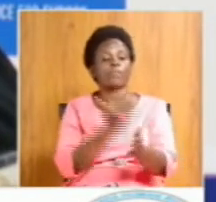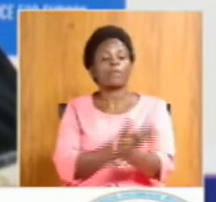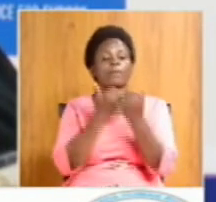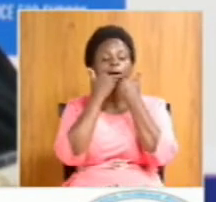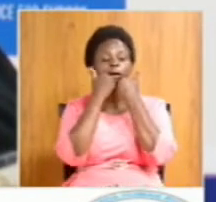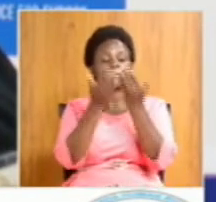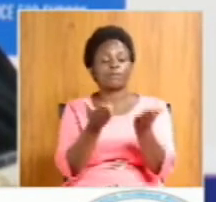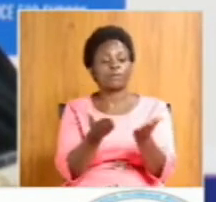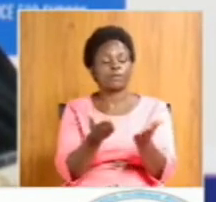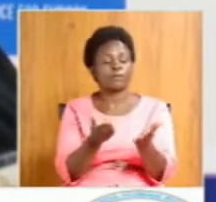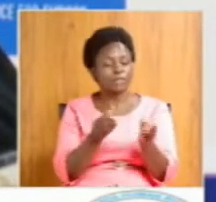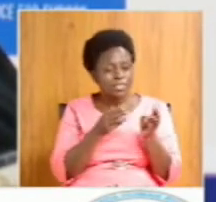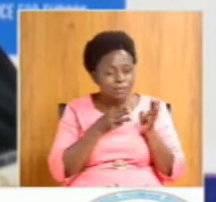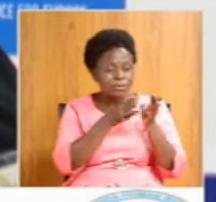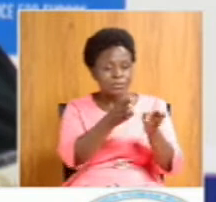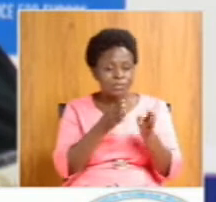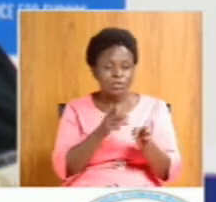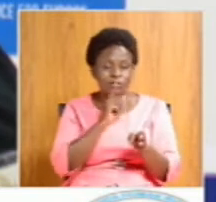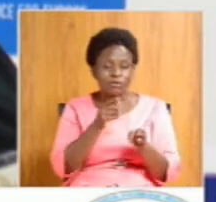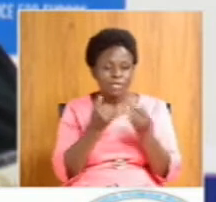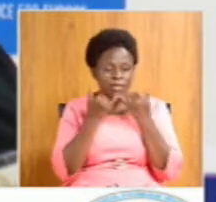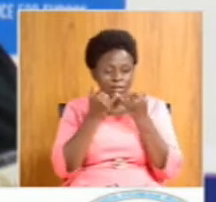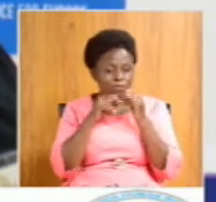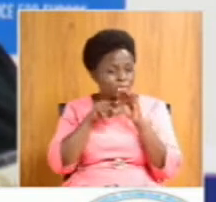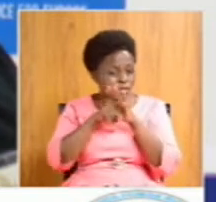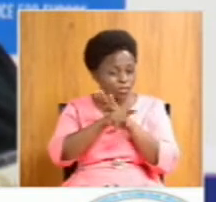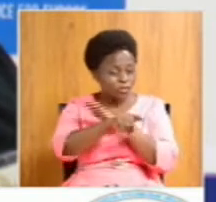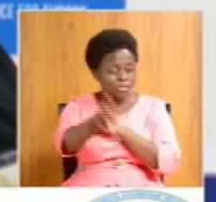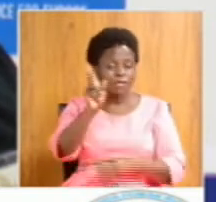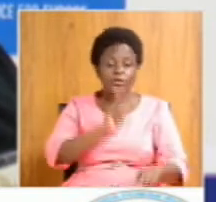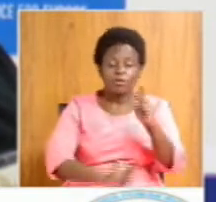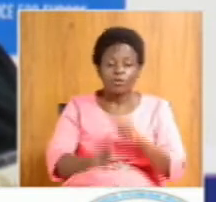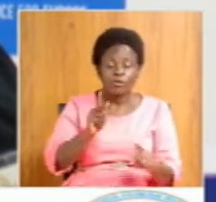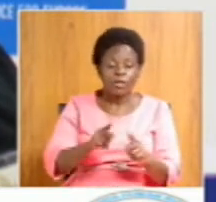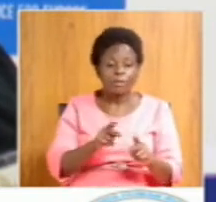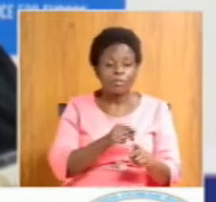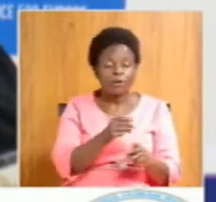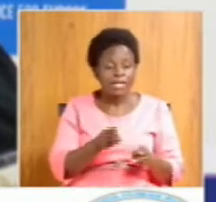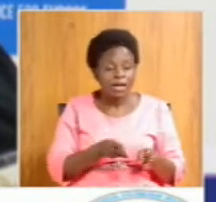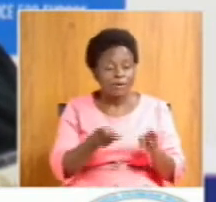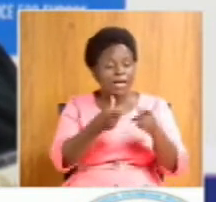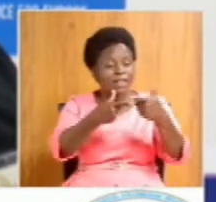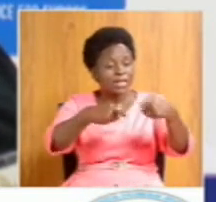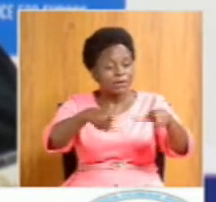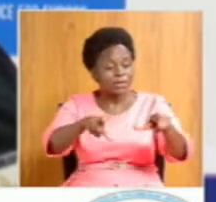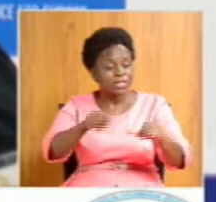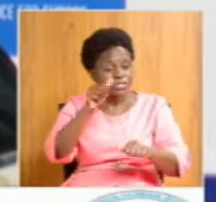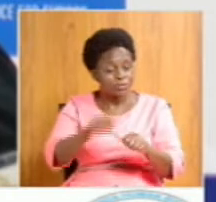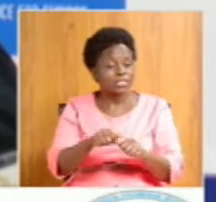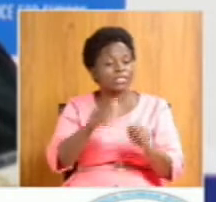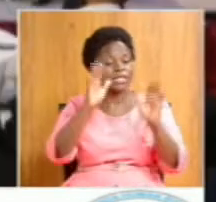Let's devise means of ensuring that information goes down to the people in the modes and languages that they